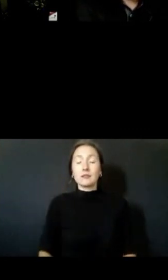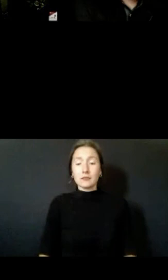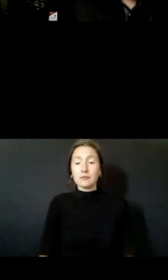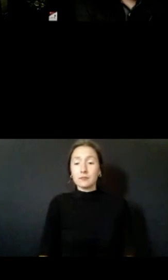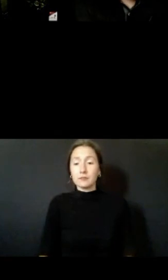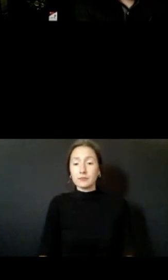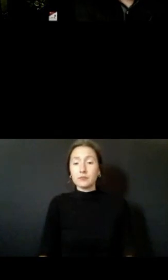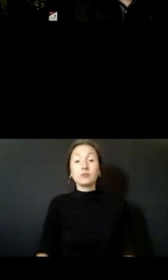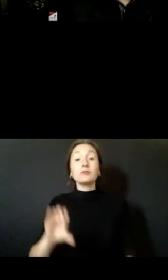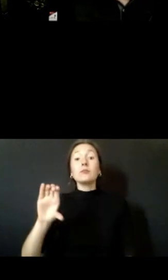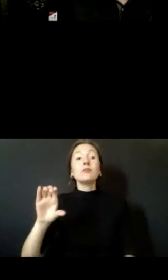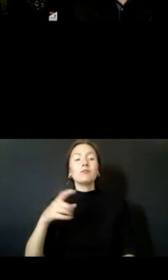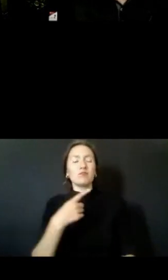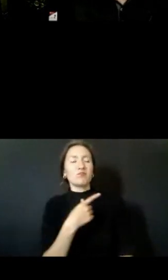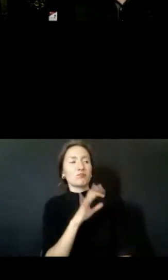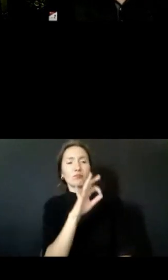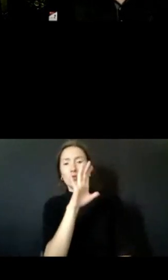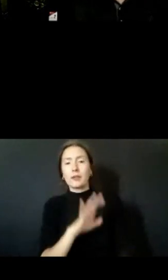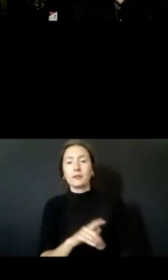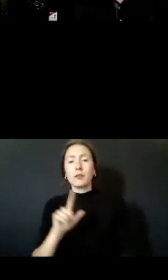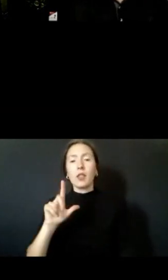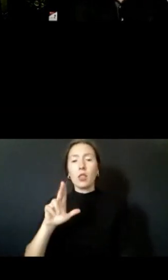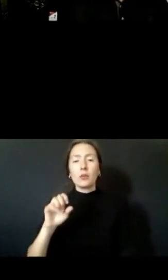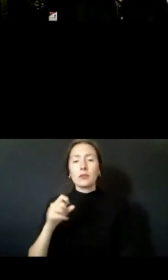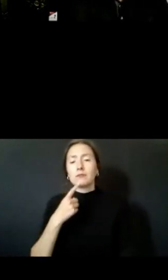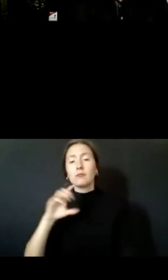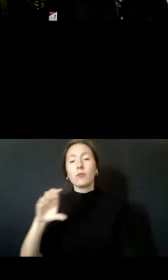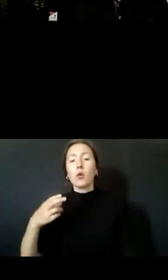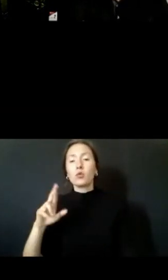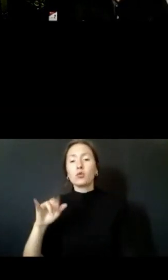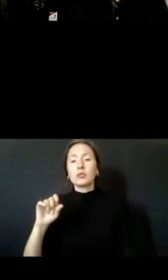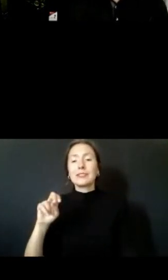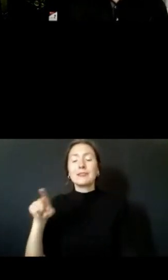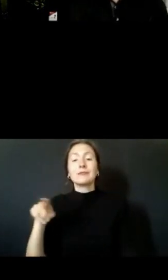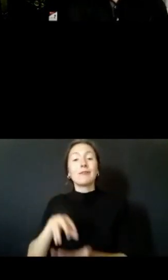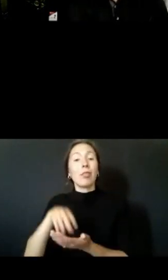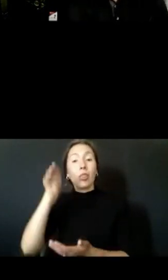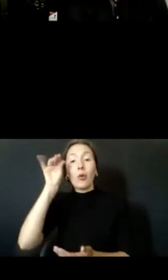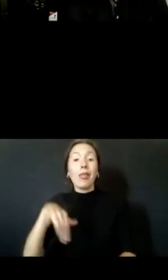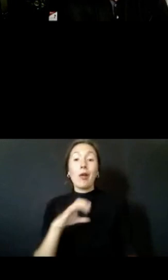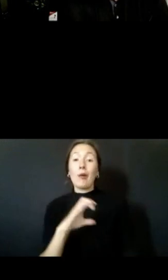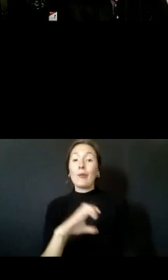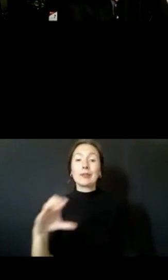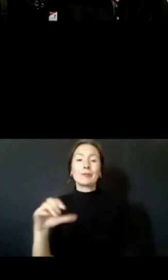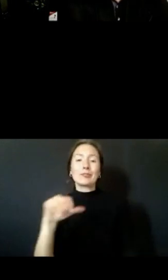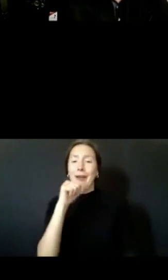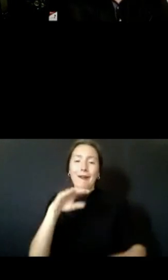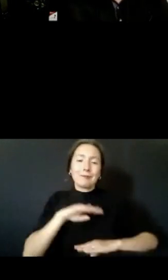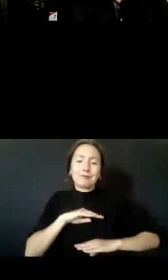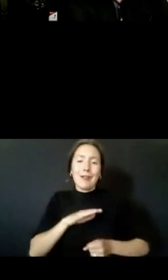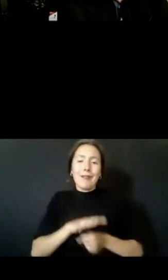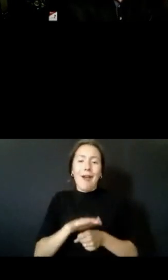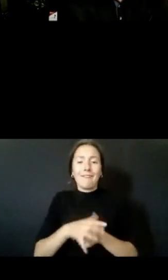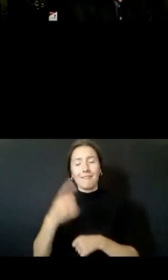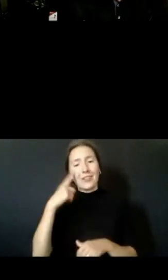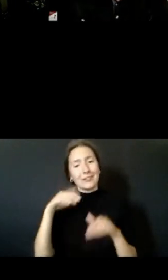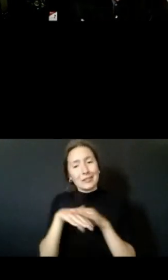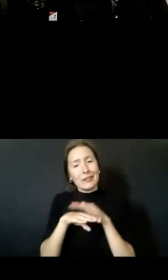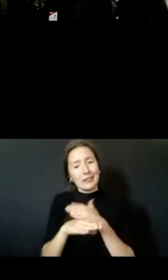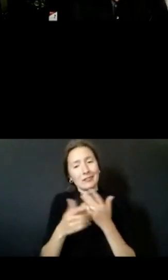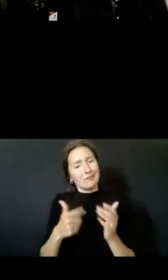So things like that, I think, are ways that we can kind of combat the asynchronous portion of it. Love it. Couple more